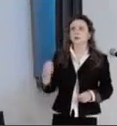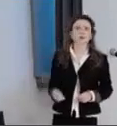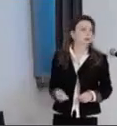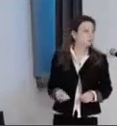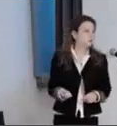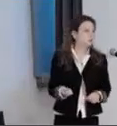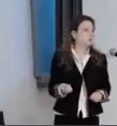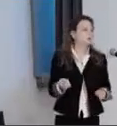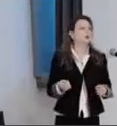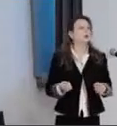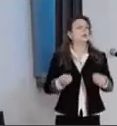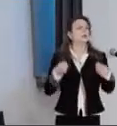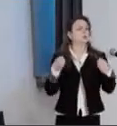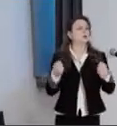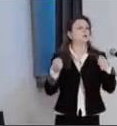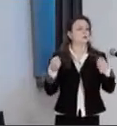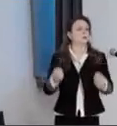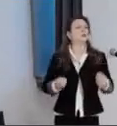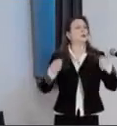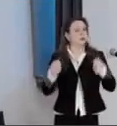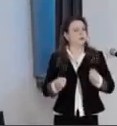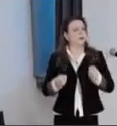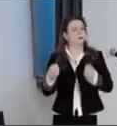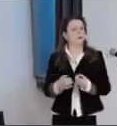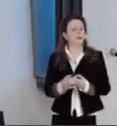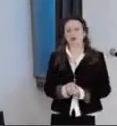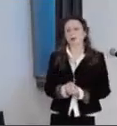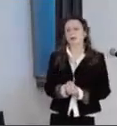anything, it would be detrimental. It would prevent us from